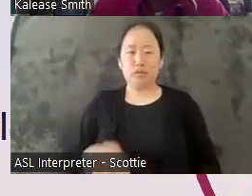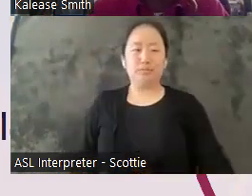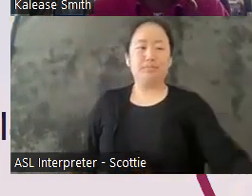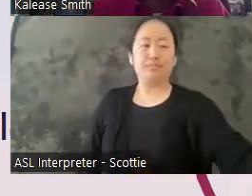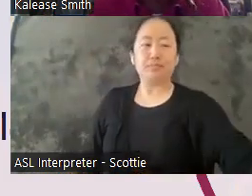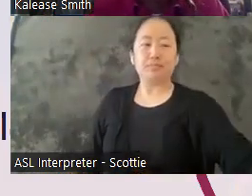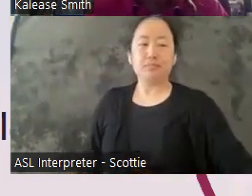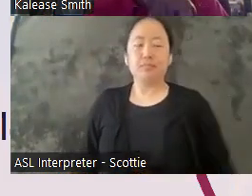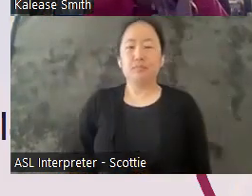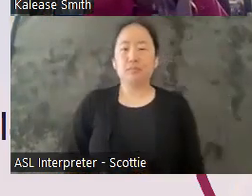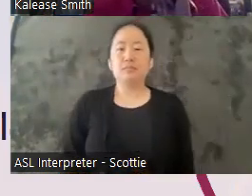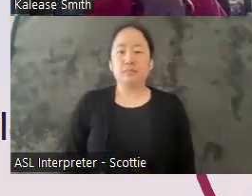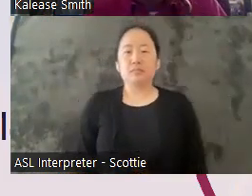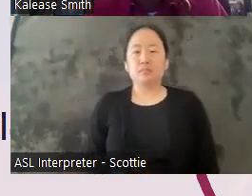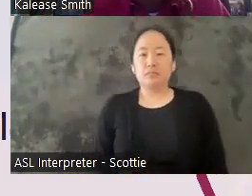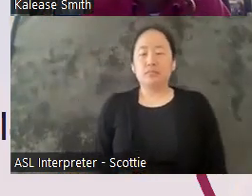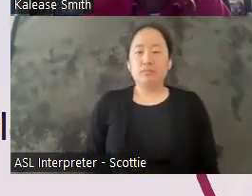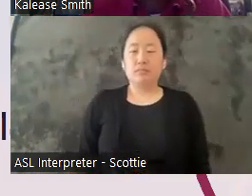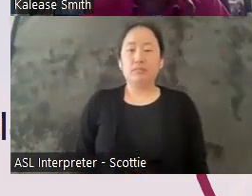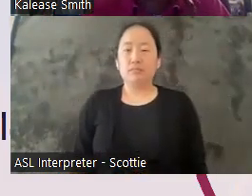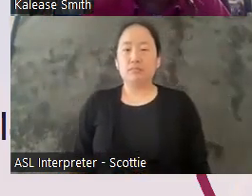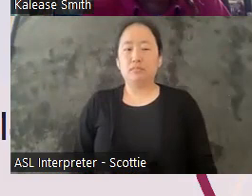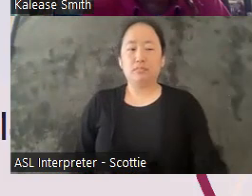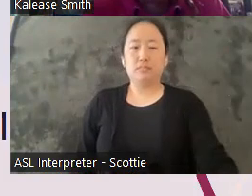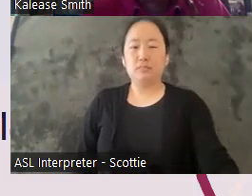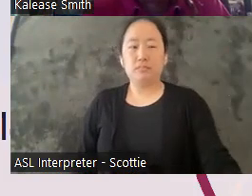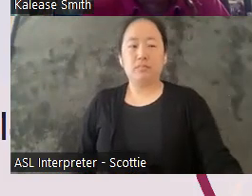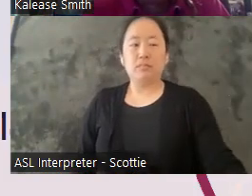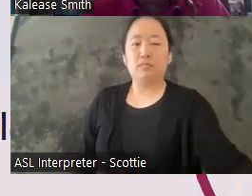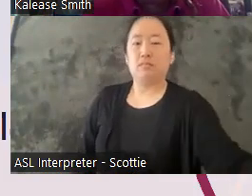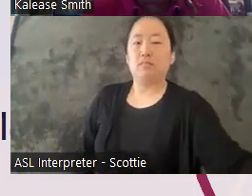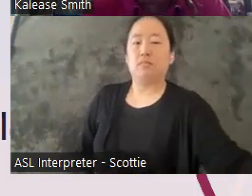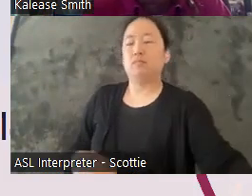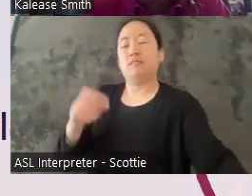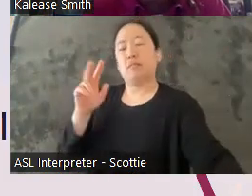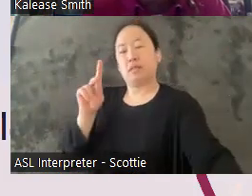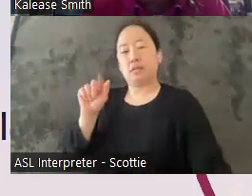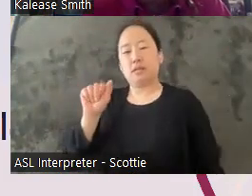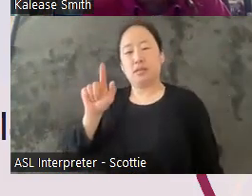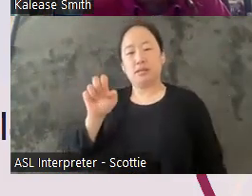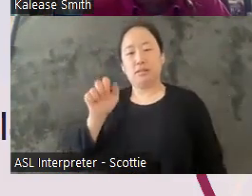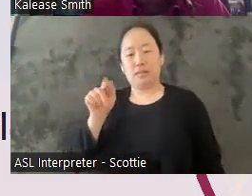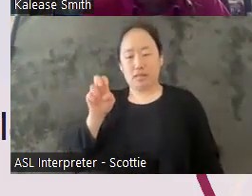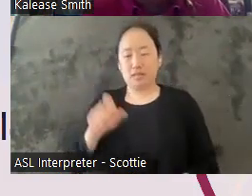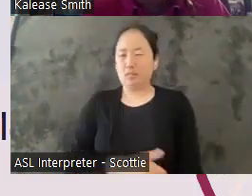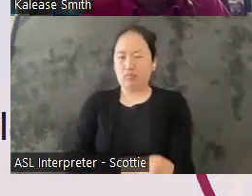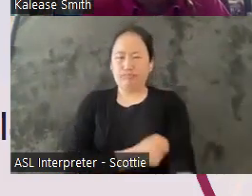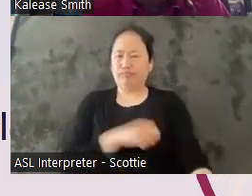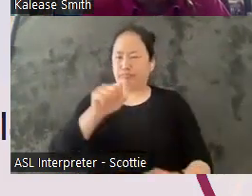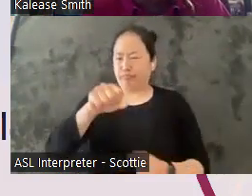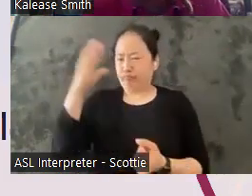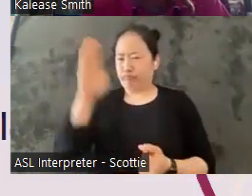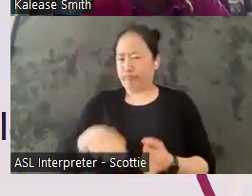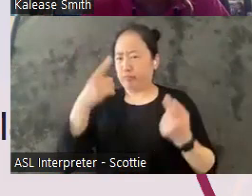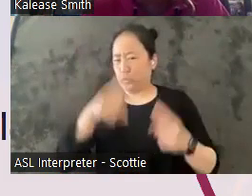Yeah, excuse me. Oh, I totally agree, Hunter. I was just thinking of some things. I